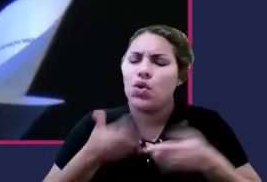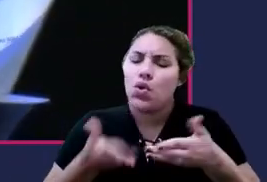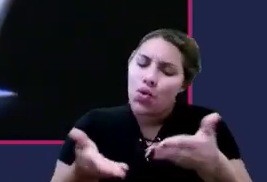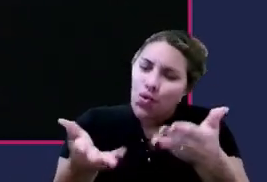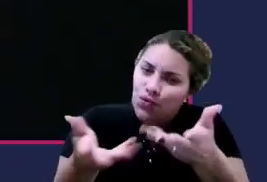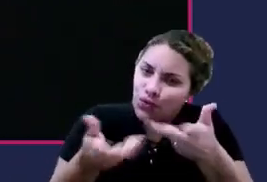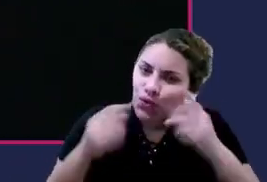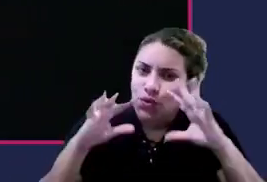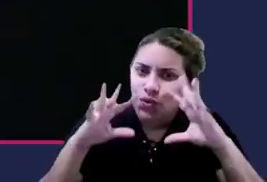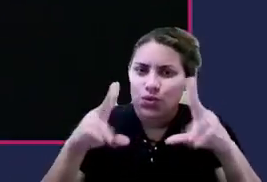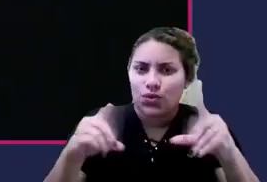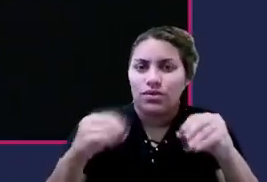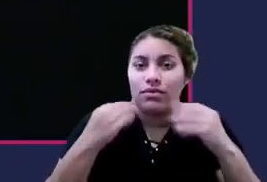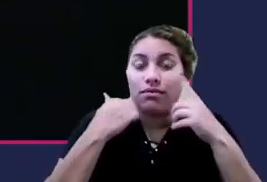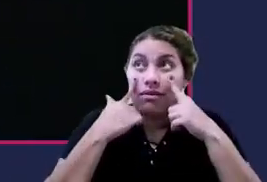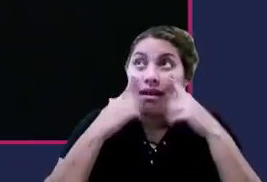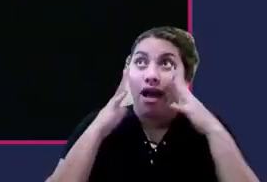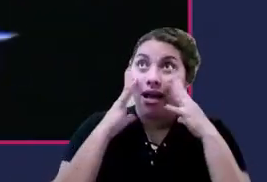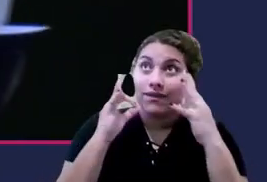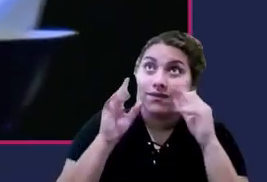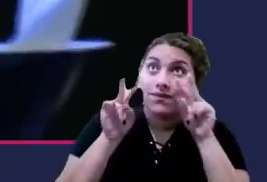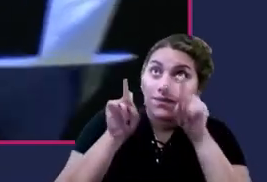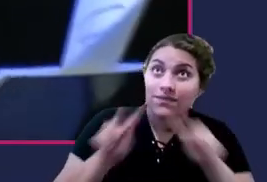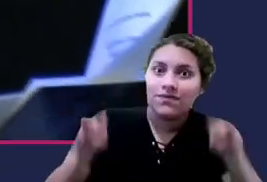to invite all of you to